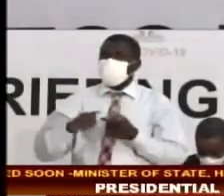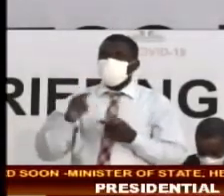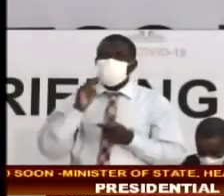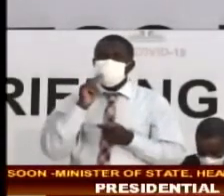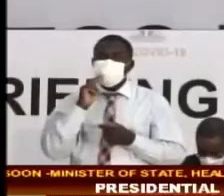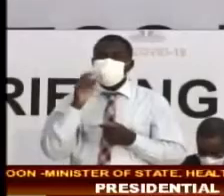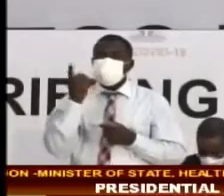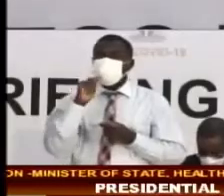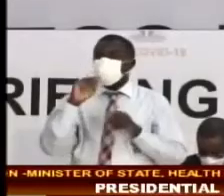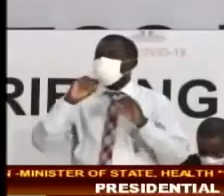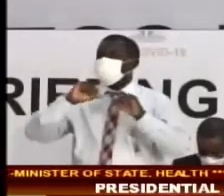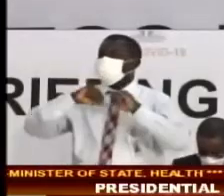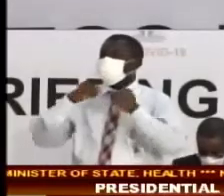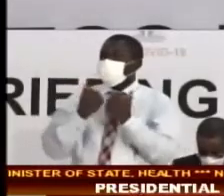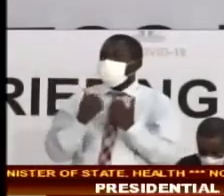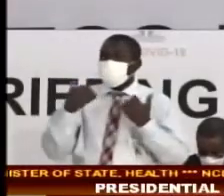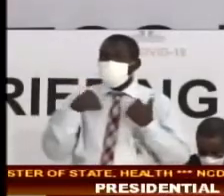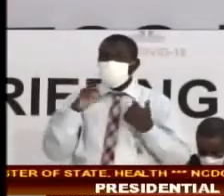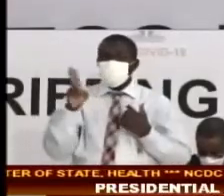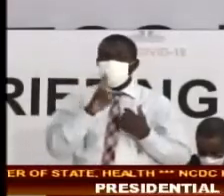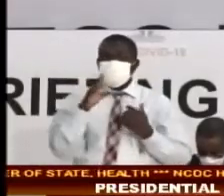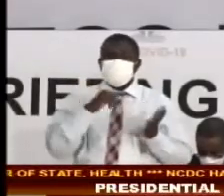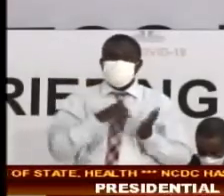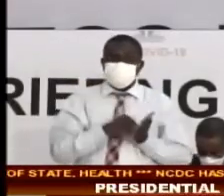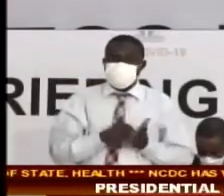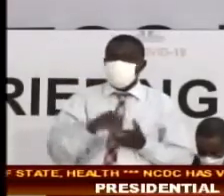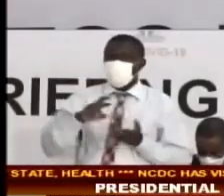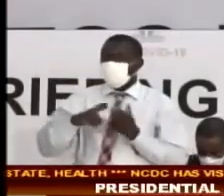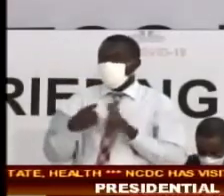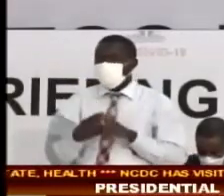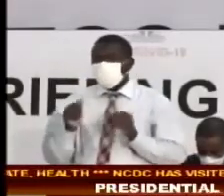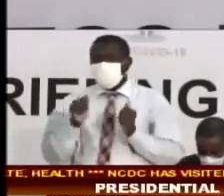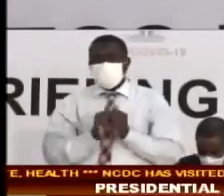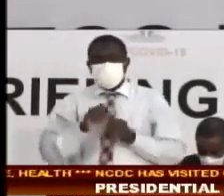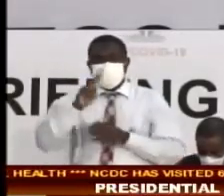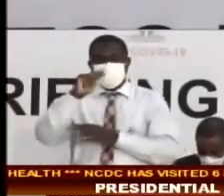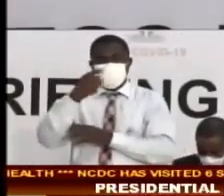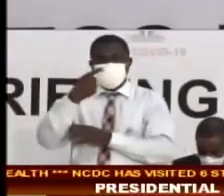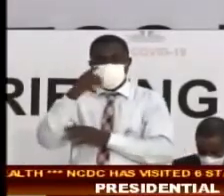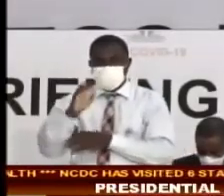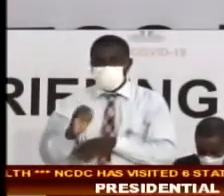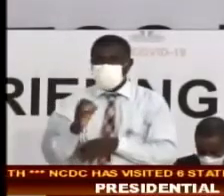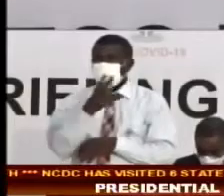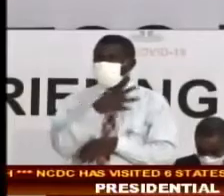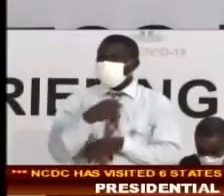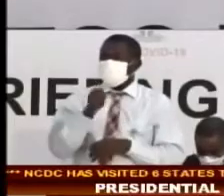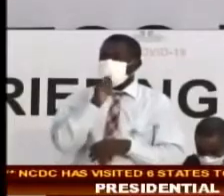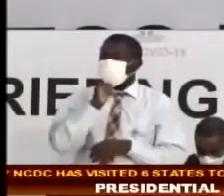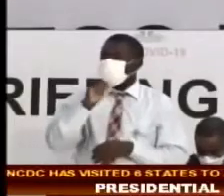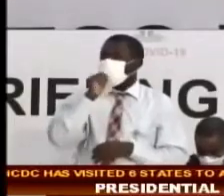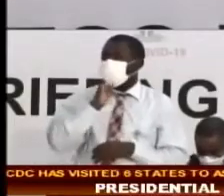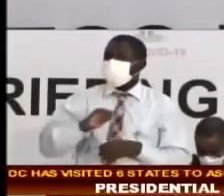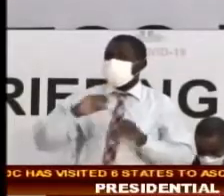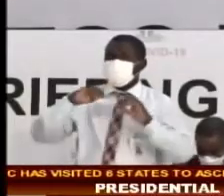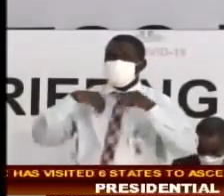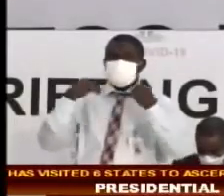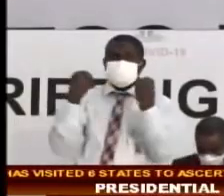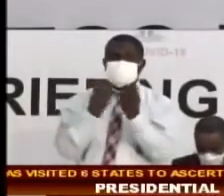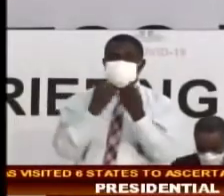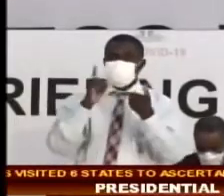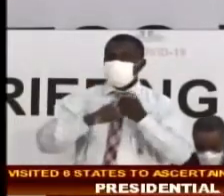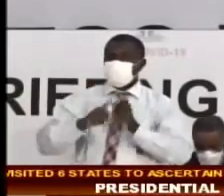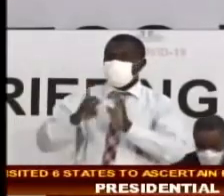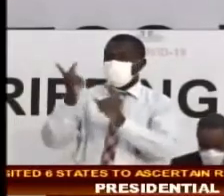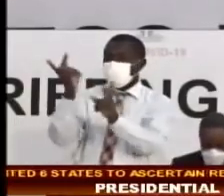The agency has leveraged its relationship with NGOs and the private sector to